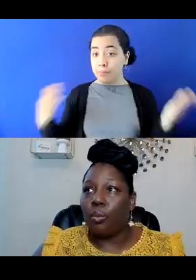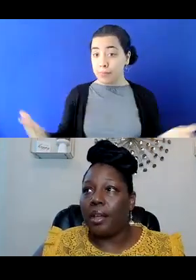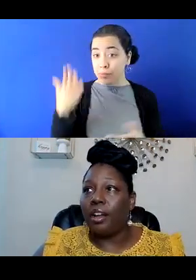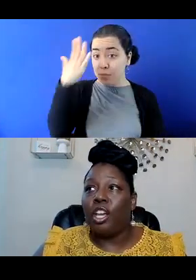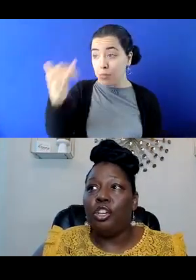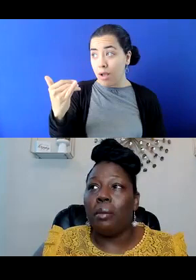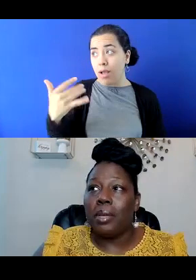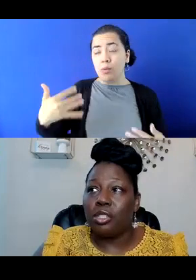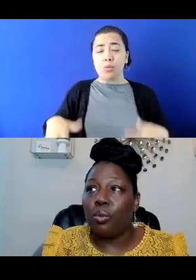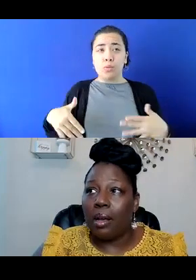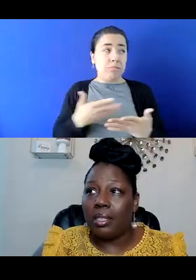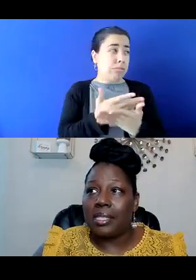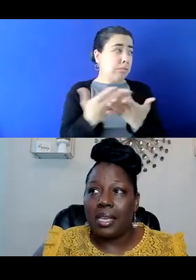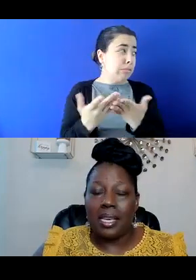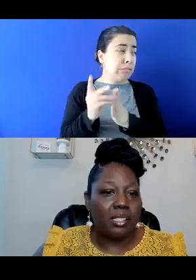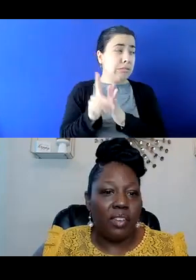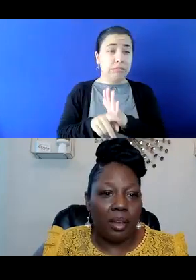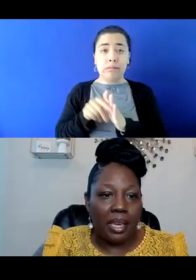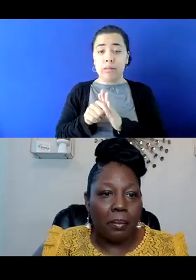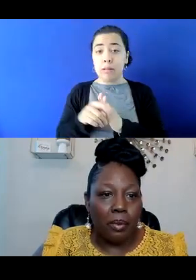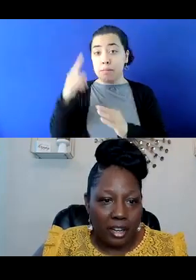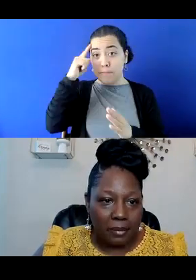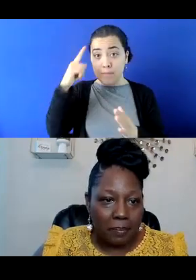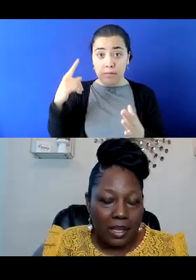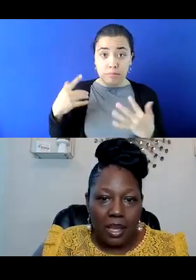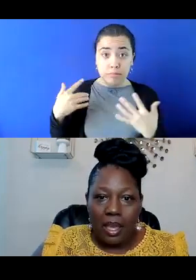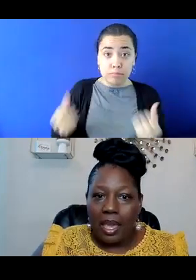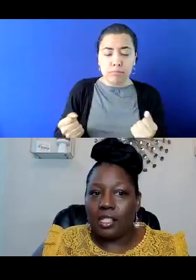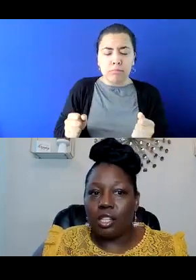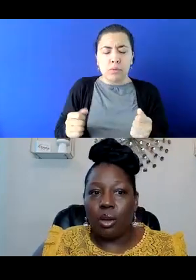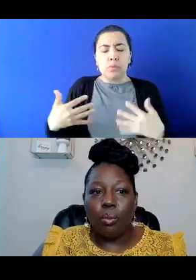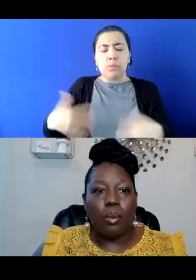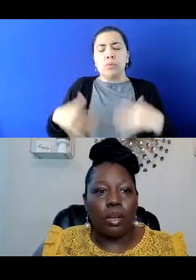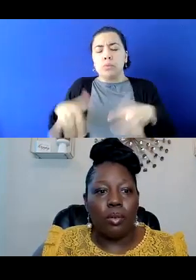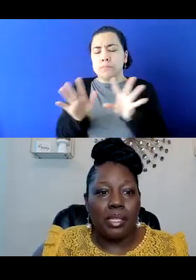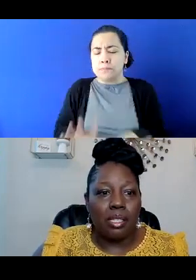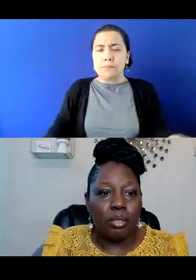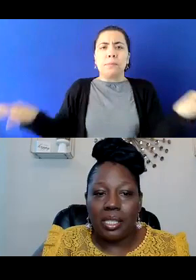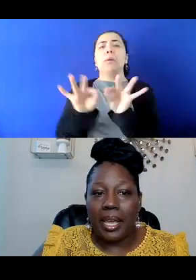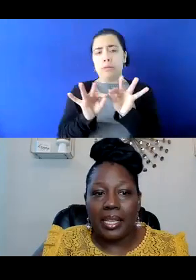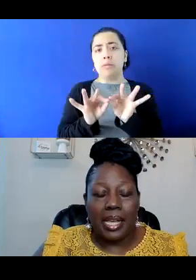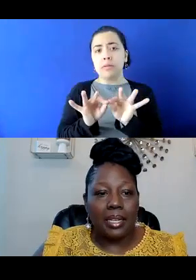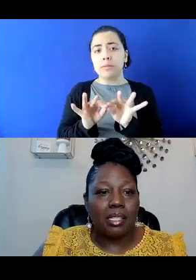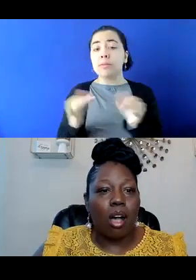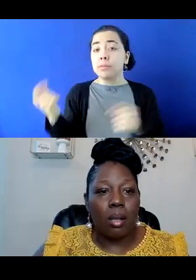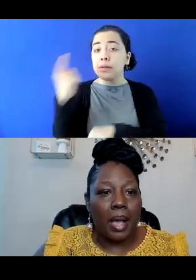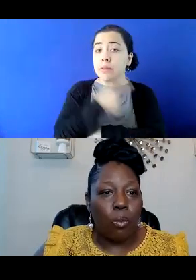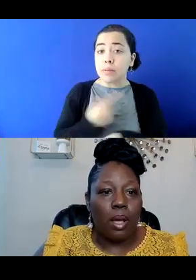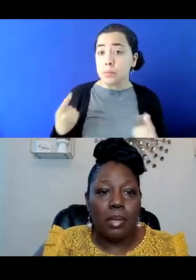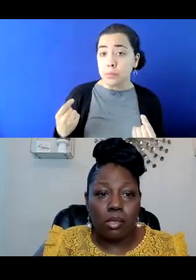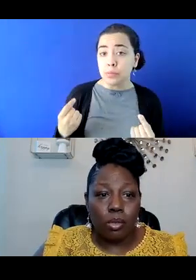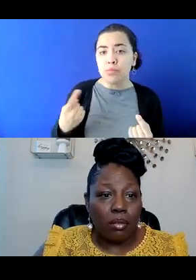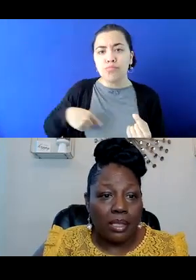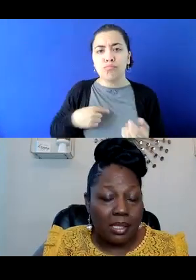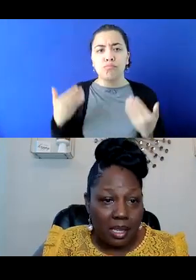lives where your mental wellness is very important. And so what we're going to do today is kind of talk about